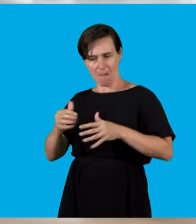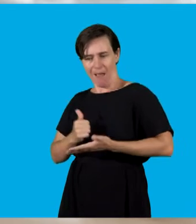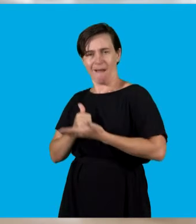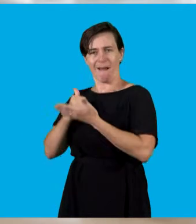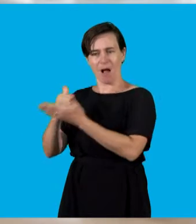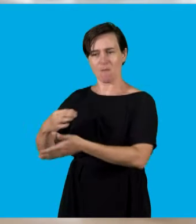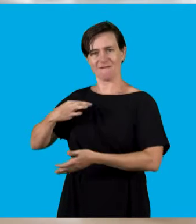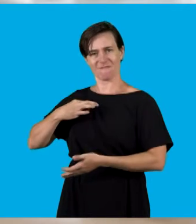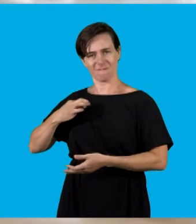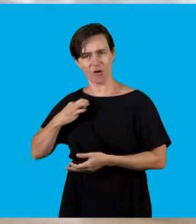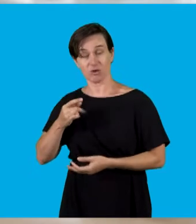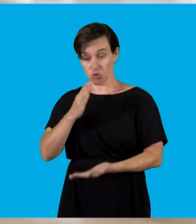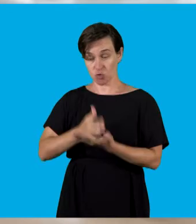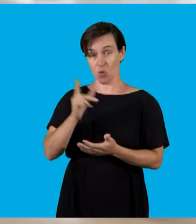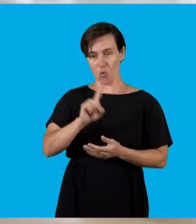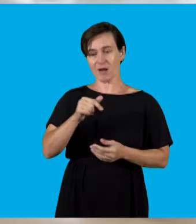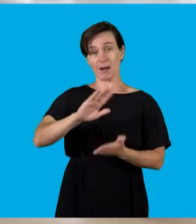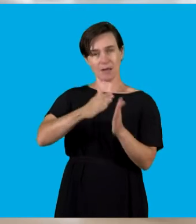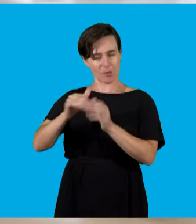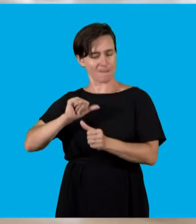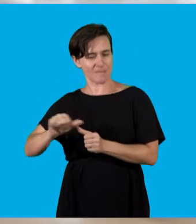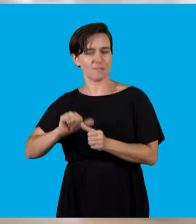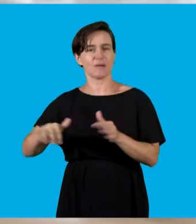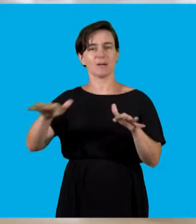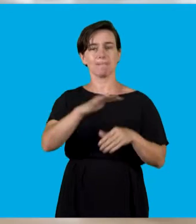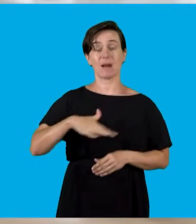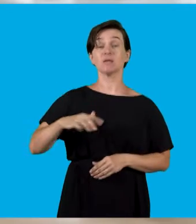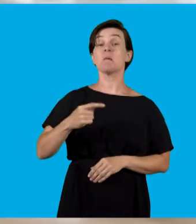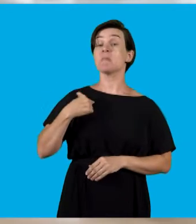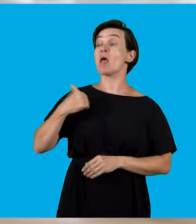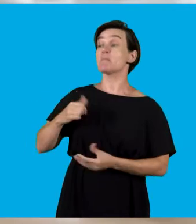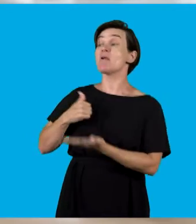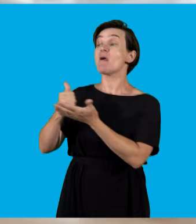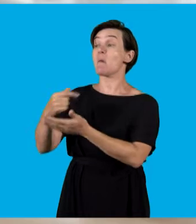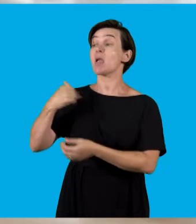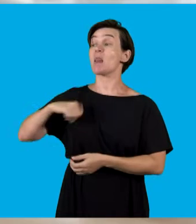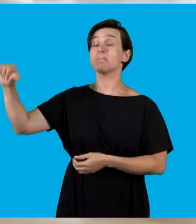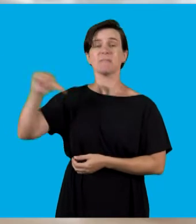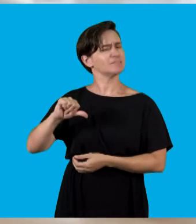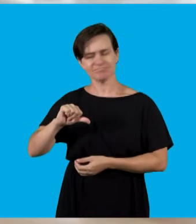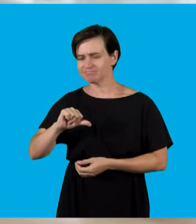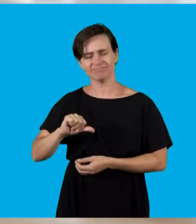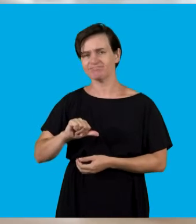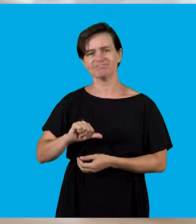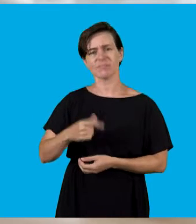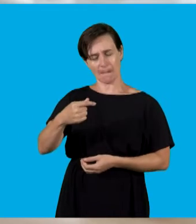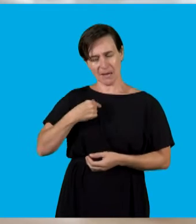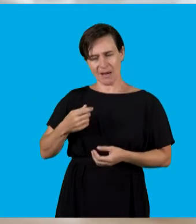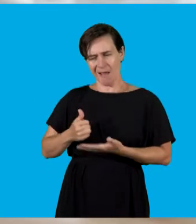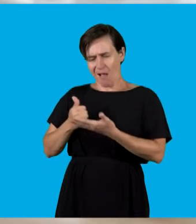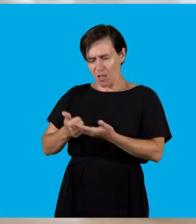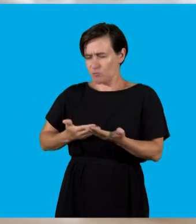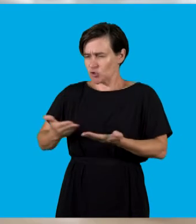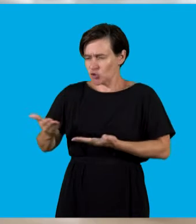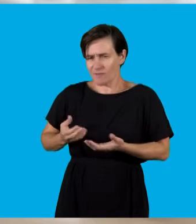you make the community a better place, not expecting a return on investment after contributing your